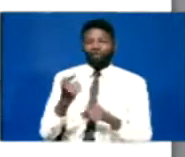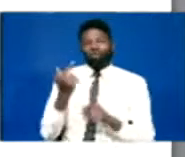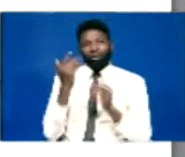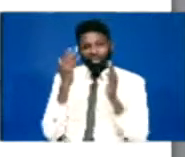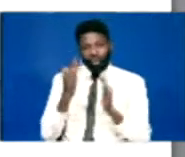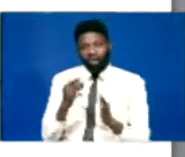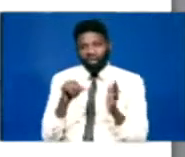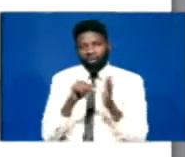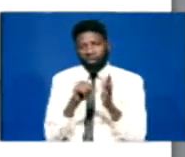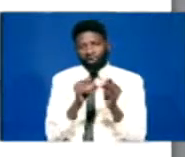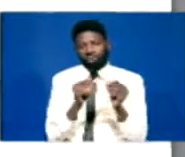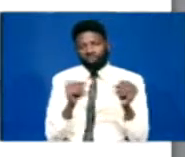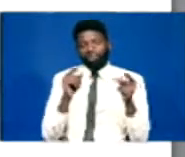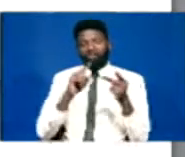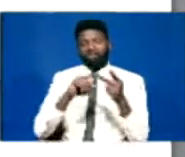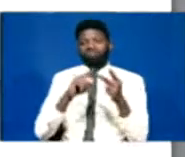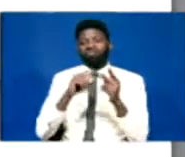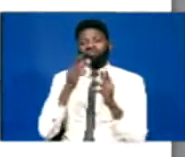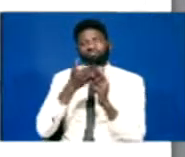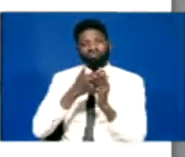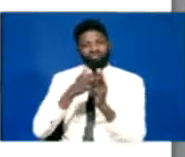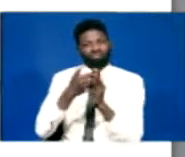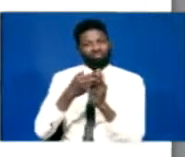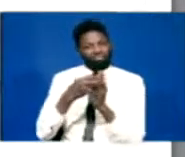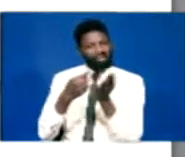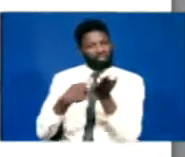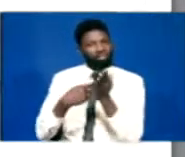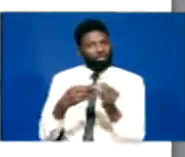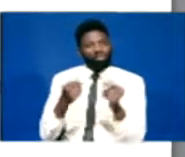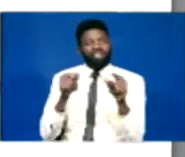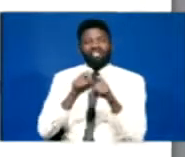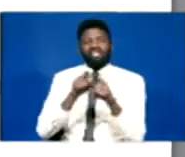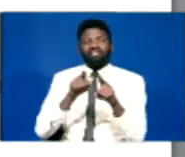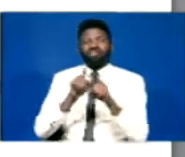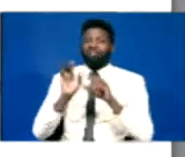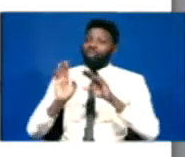mediation, commissioning of oaths, among many other spaces that he has found